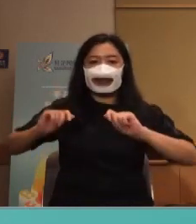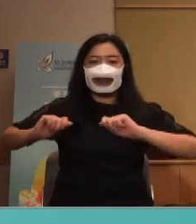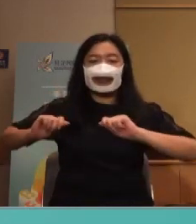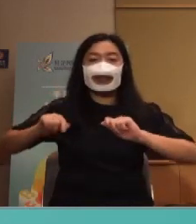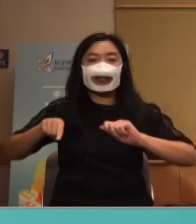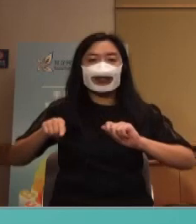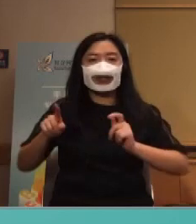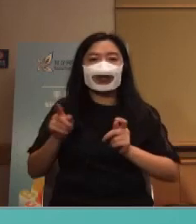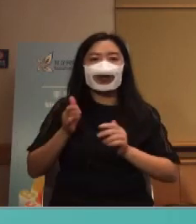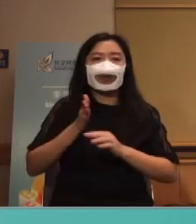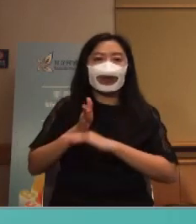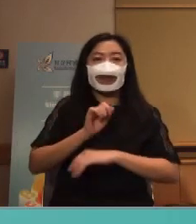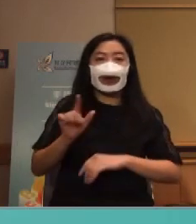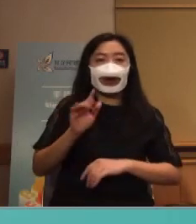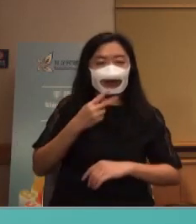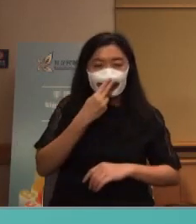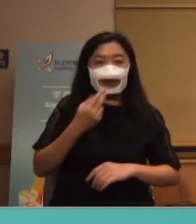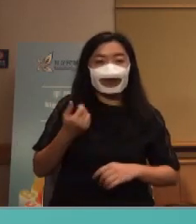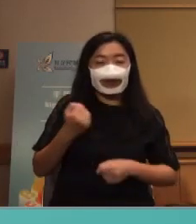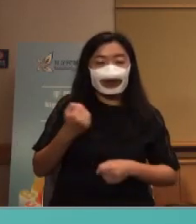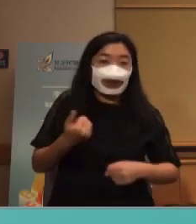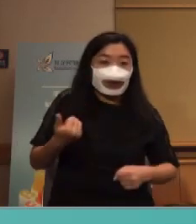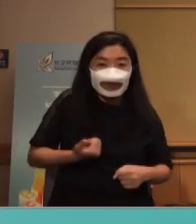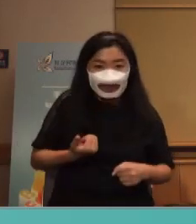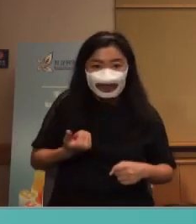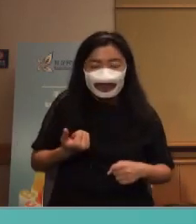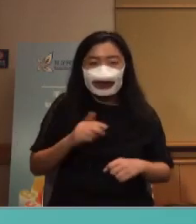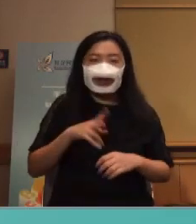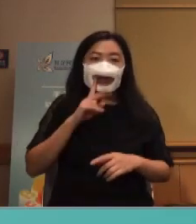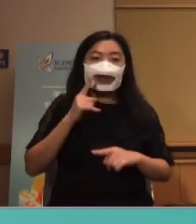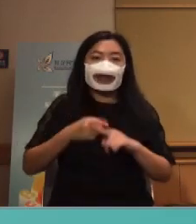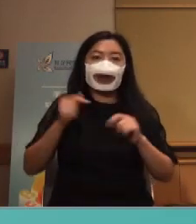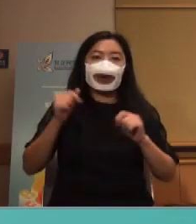offline events, there is a bit of hope. But then it's also just hanging out together, right? Which I can